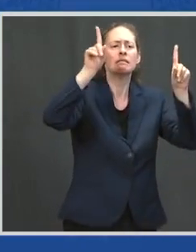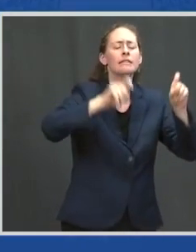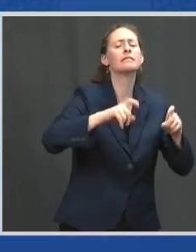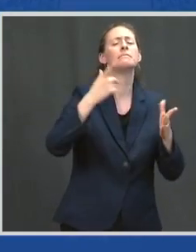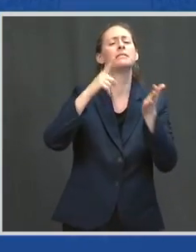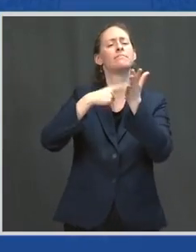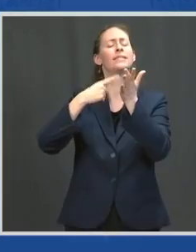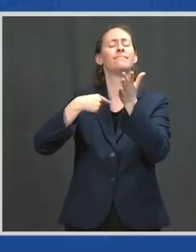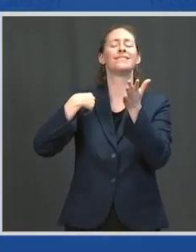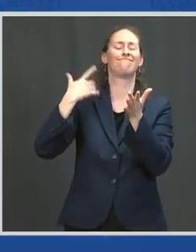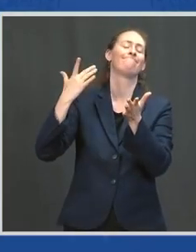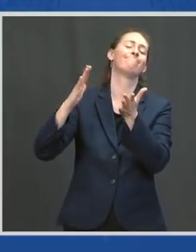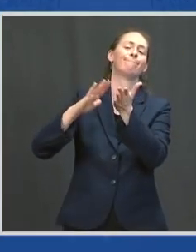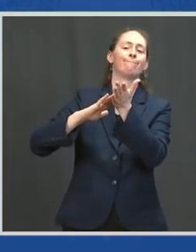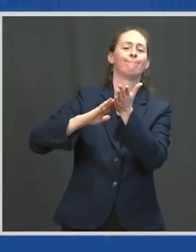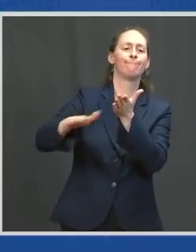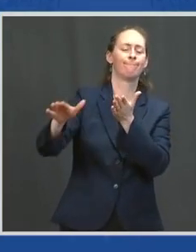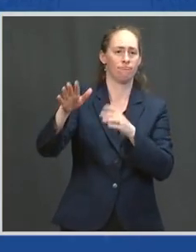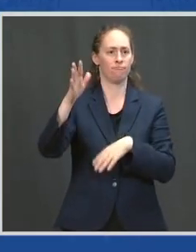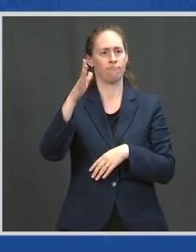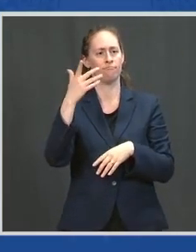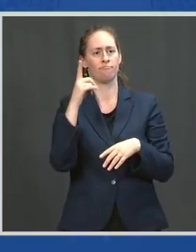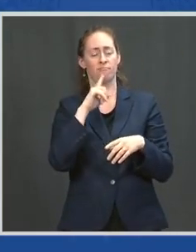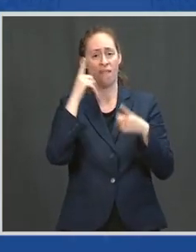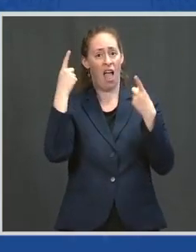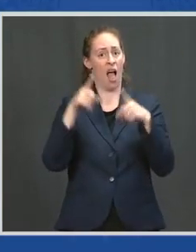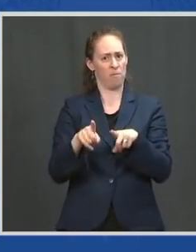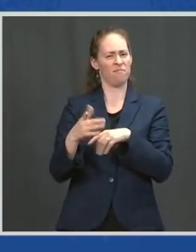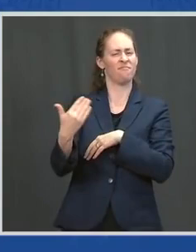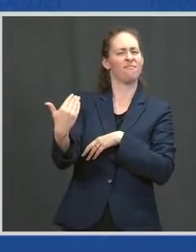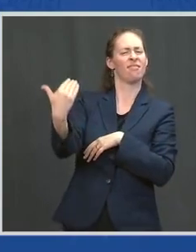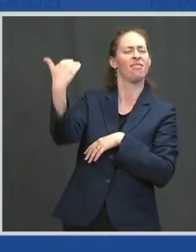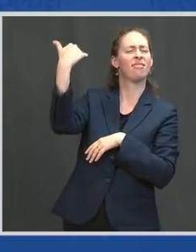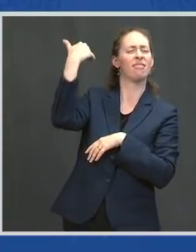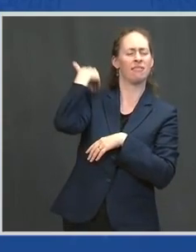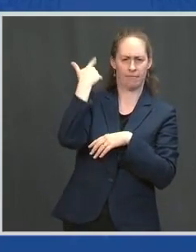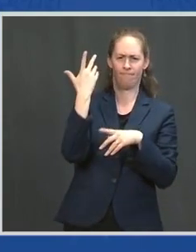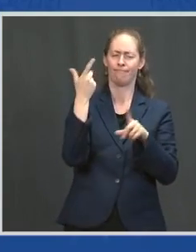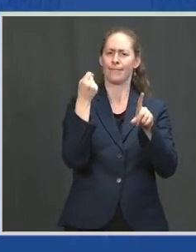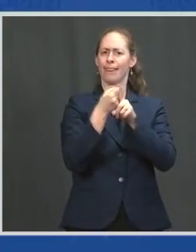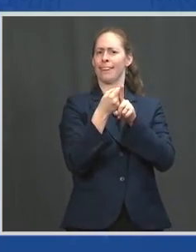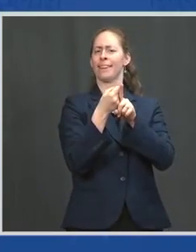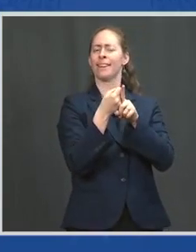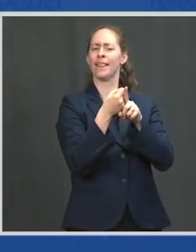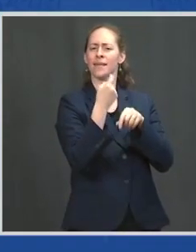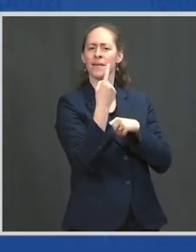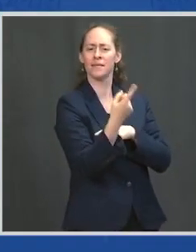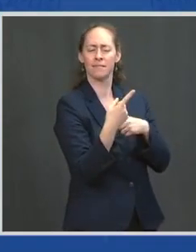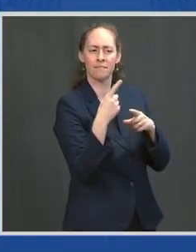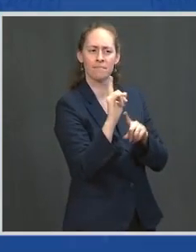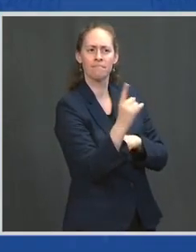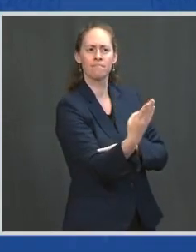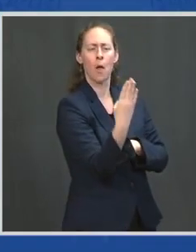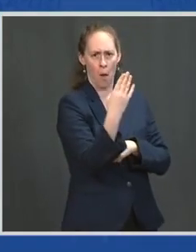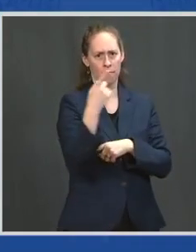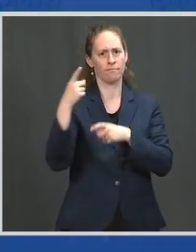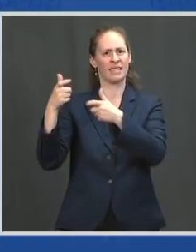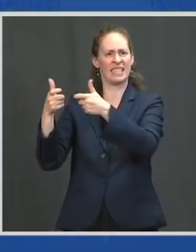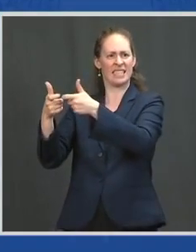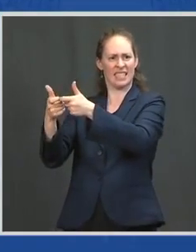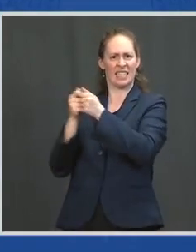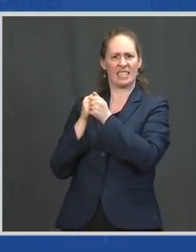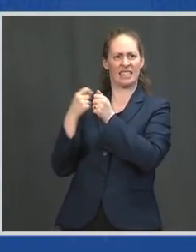you, a few semesters ago, it was early in the morning, and I got this text, and it said, and I